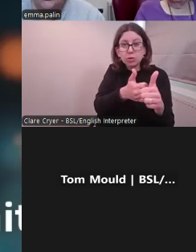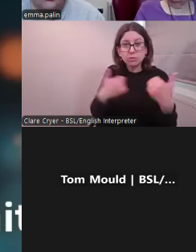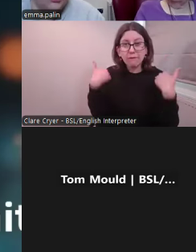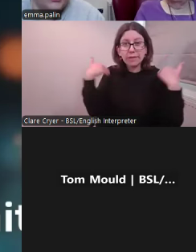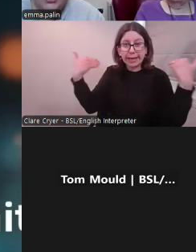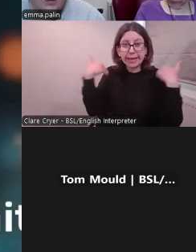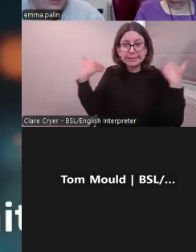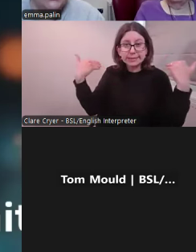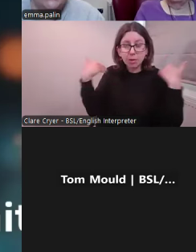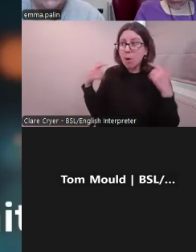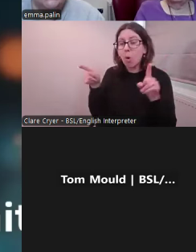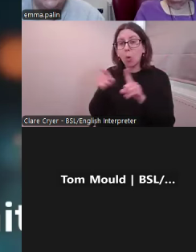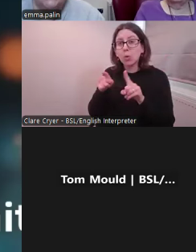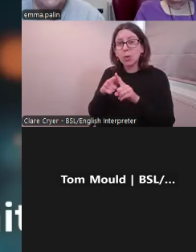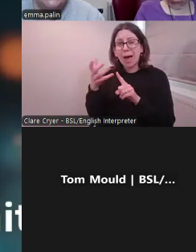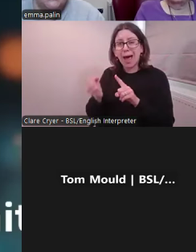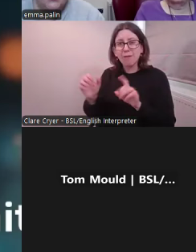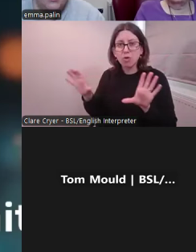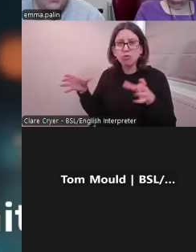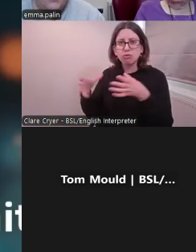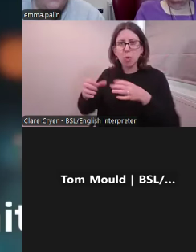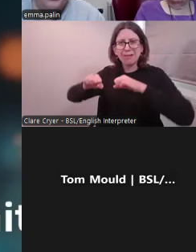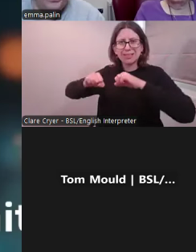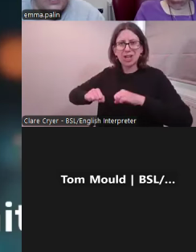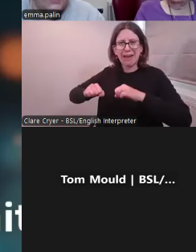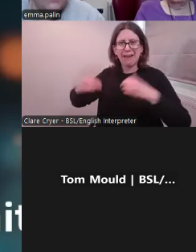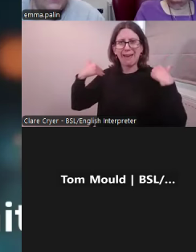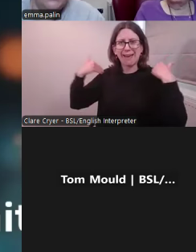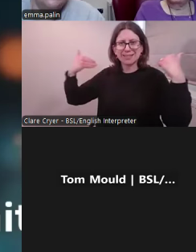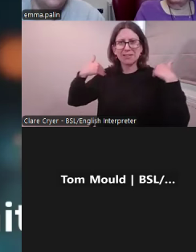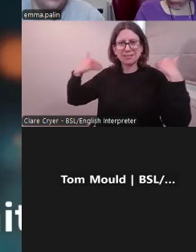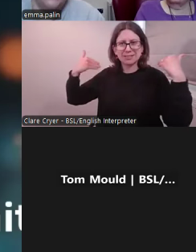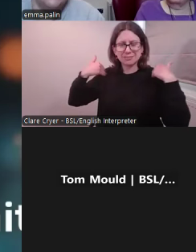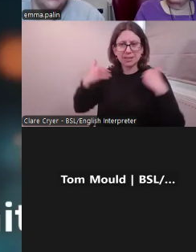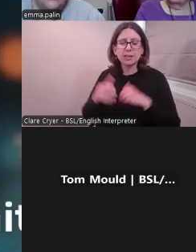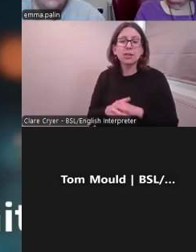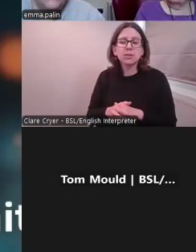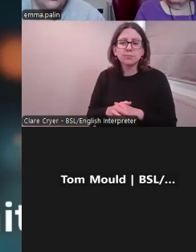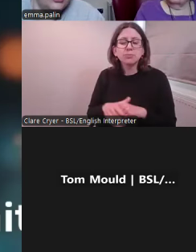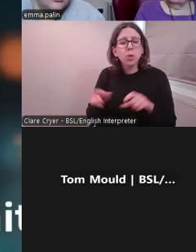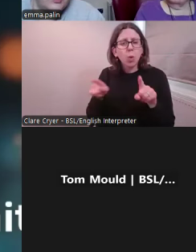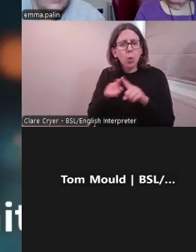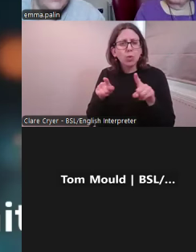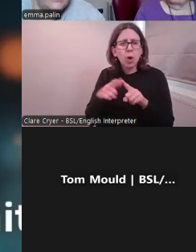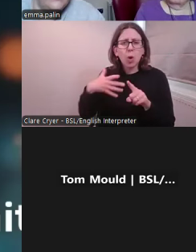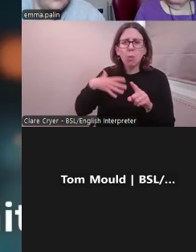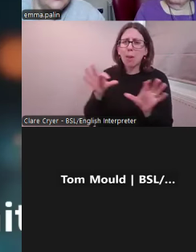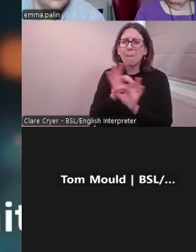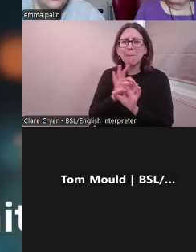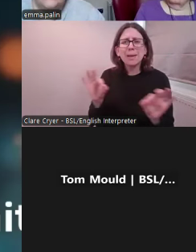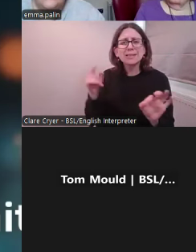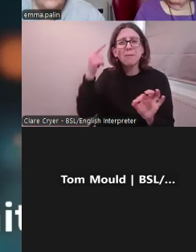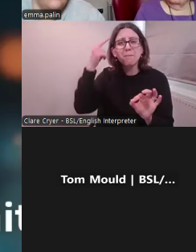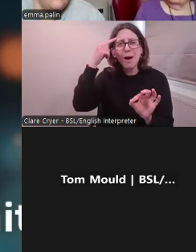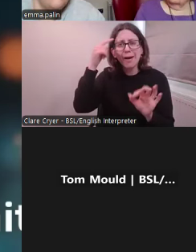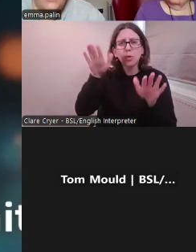doing group chair exercise sessions. And giving a peace of mind, not just to the people that live here,